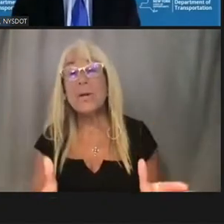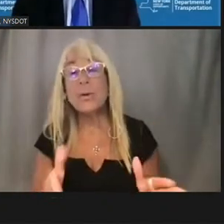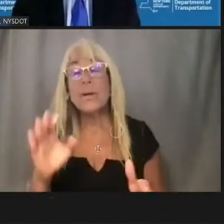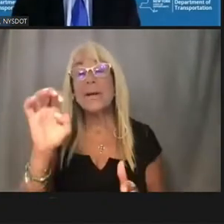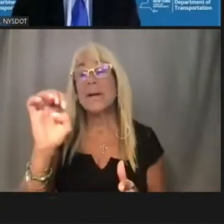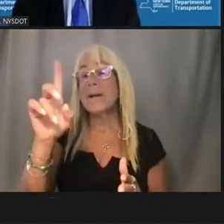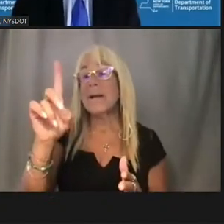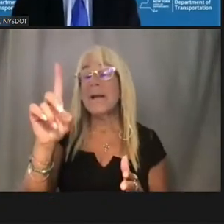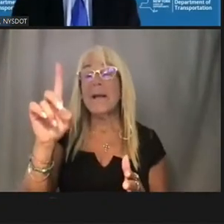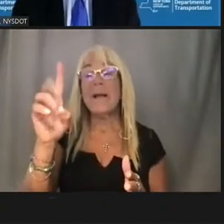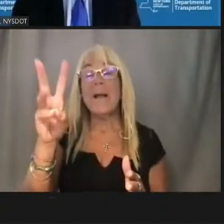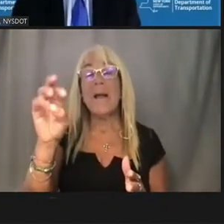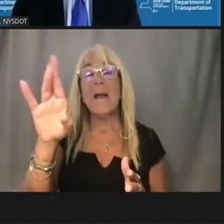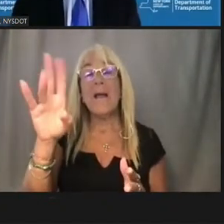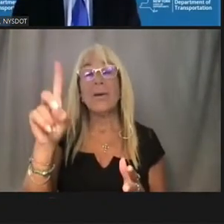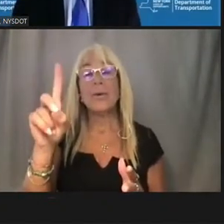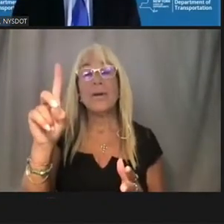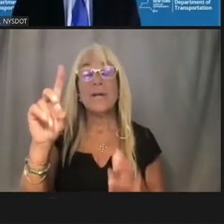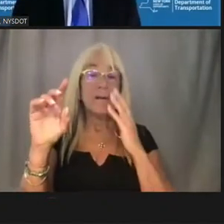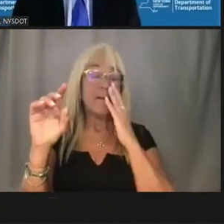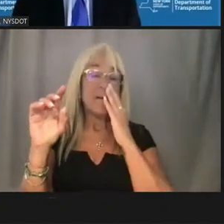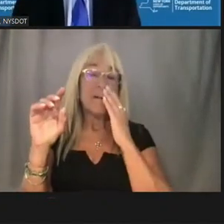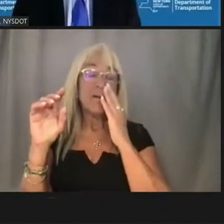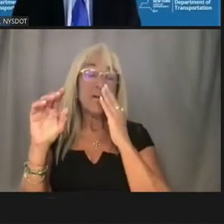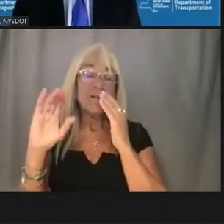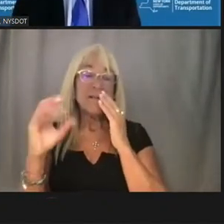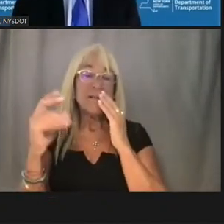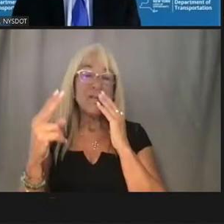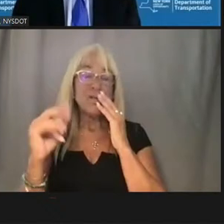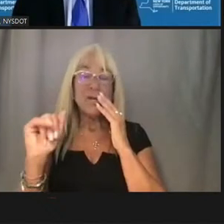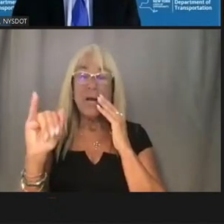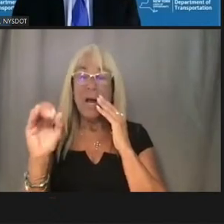Edward chiani followed by Arnold Hamilton